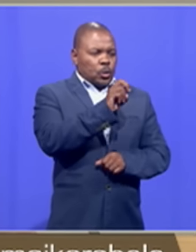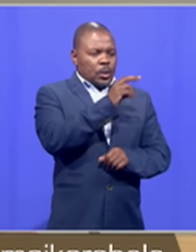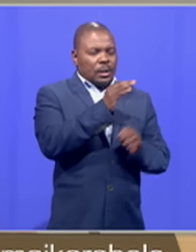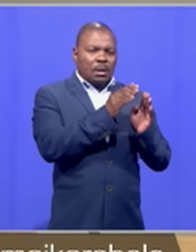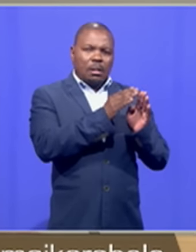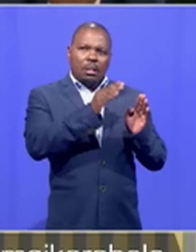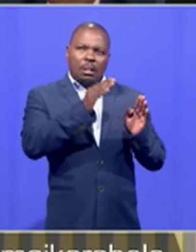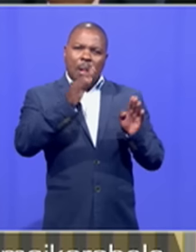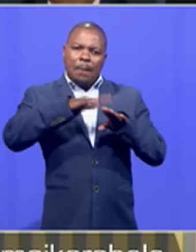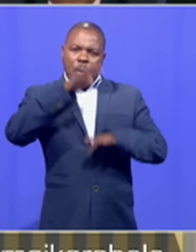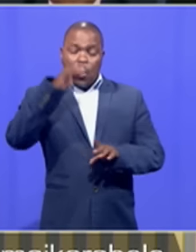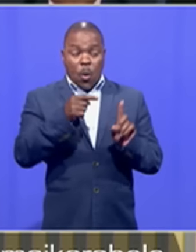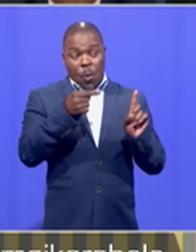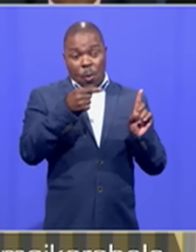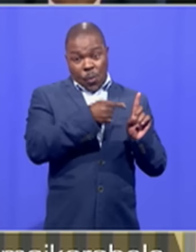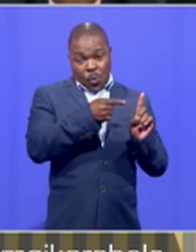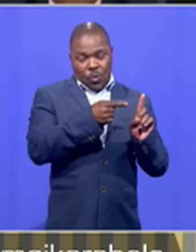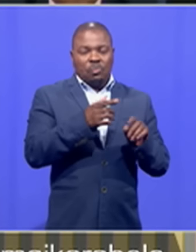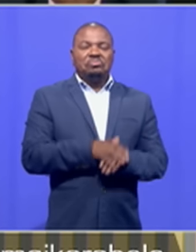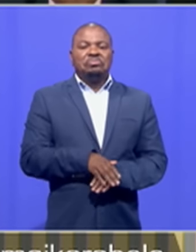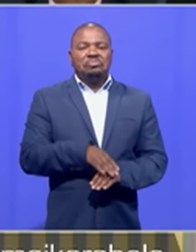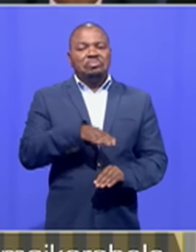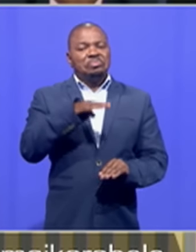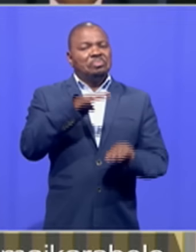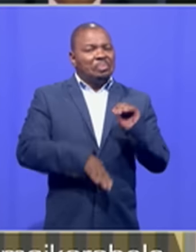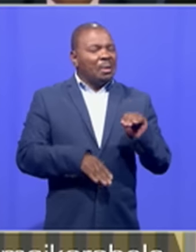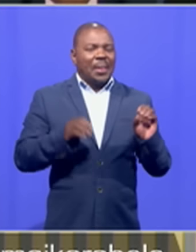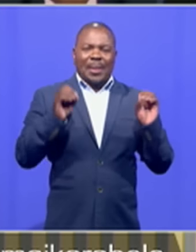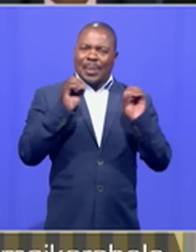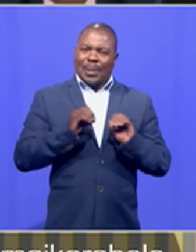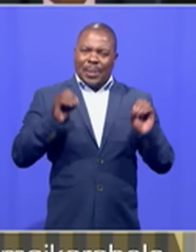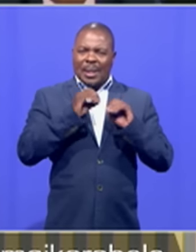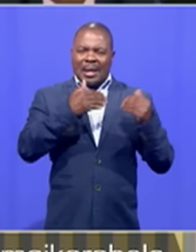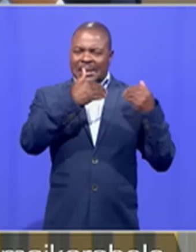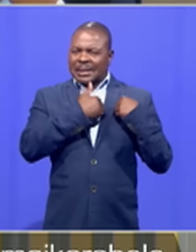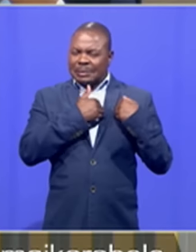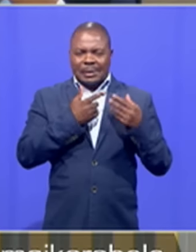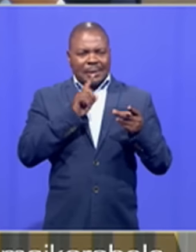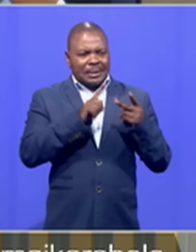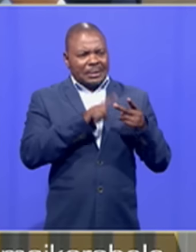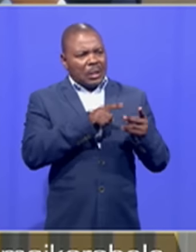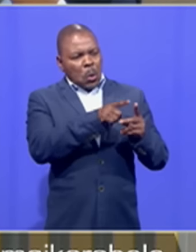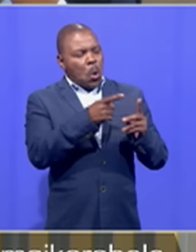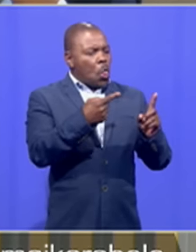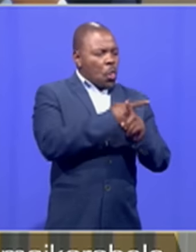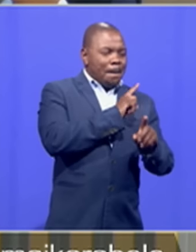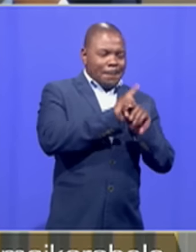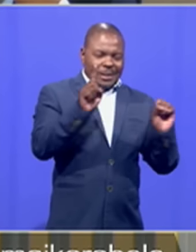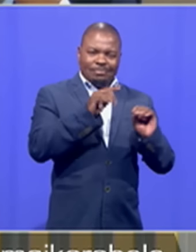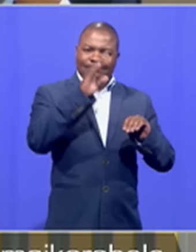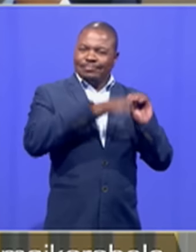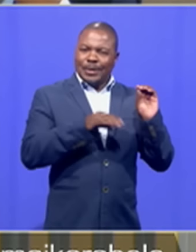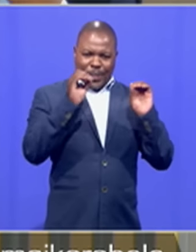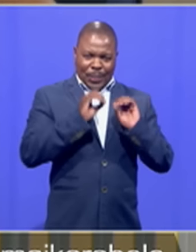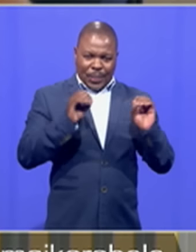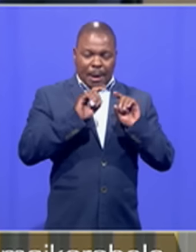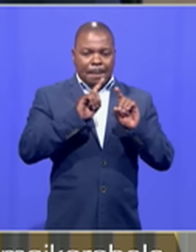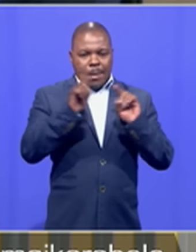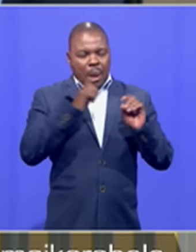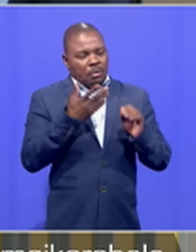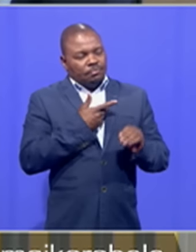2023 moo mokgwanazi go latofatša go a sereša maikarabelo ga ešita le go tšeelwa magato a kgalemo eupša o ile a putswa